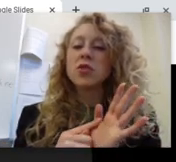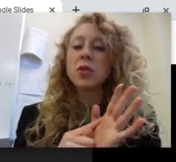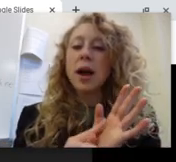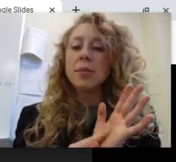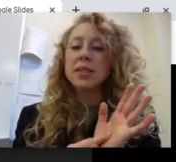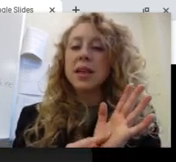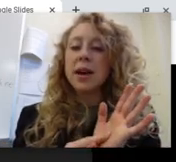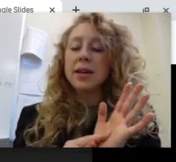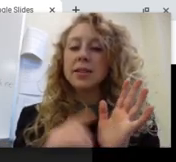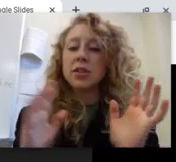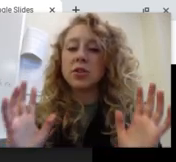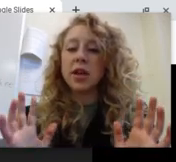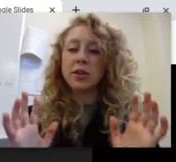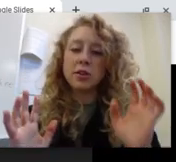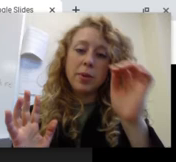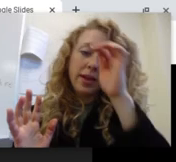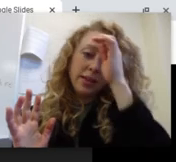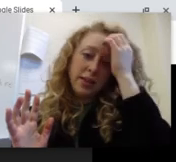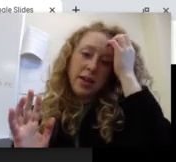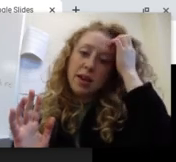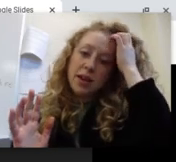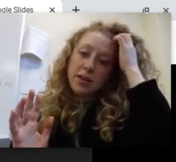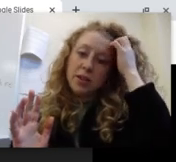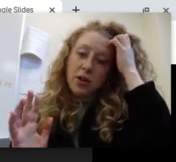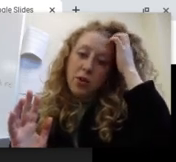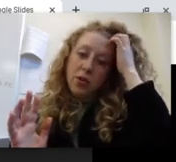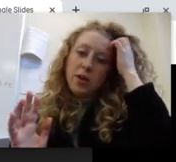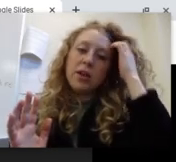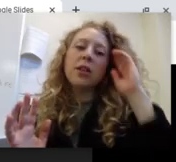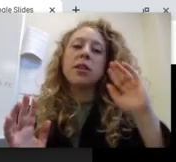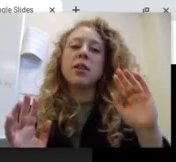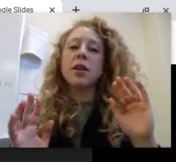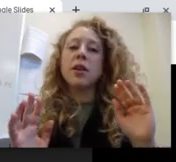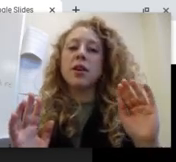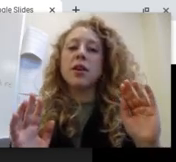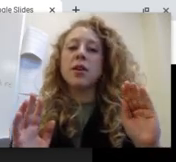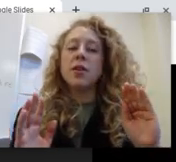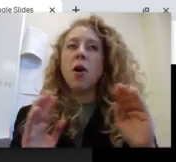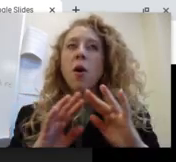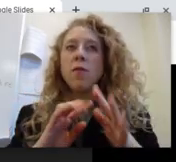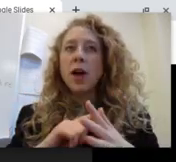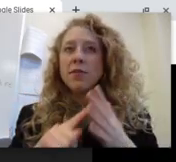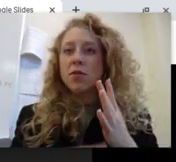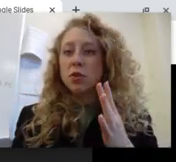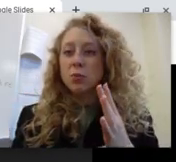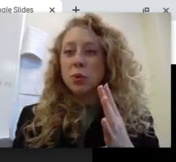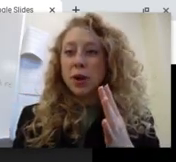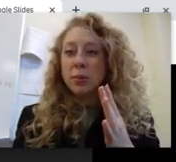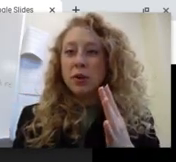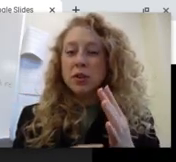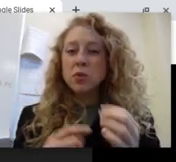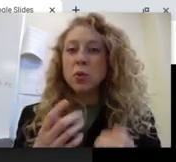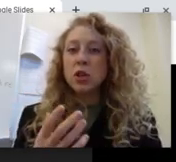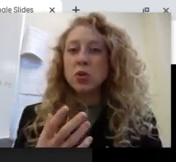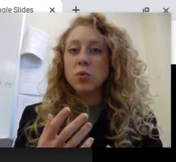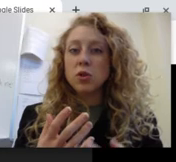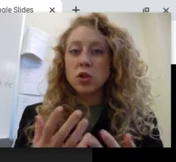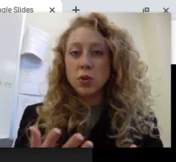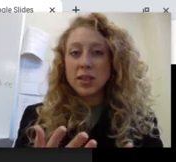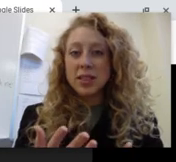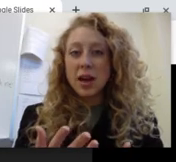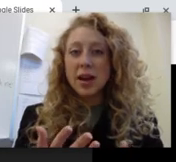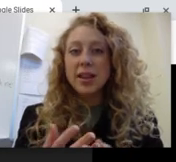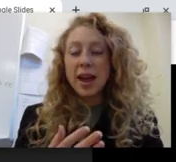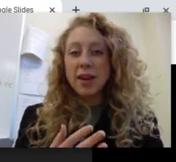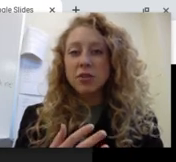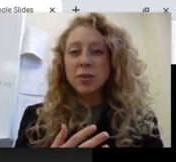to describe signs in your signer space. So all 5 of those parameters, when you do